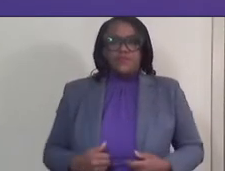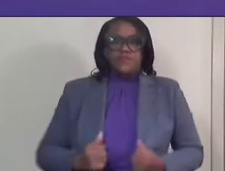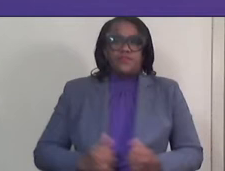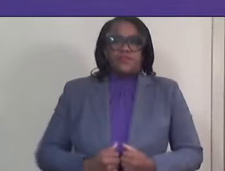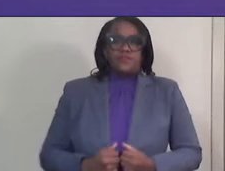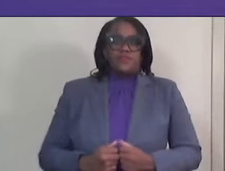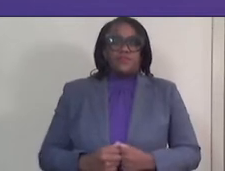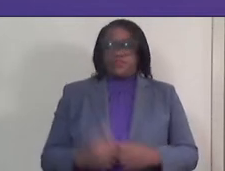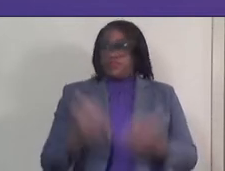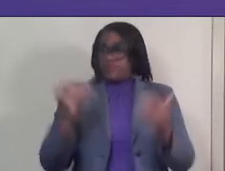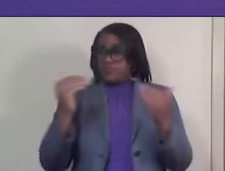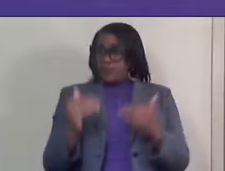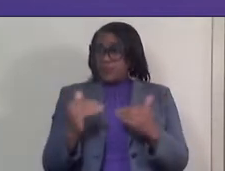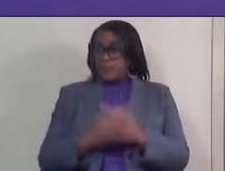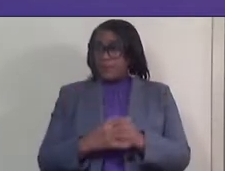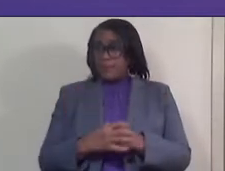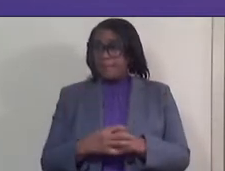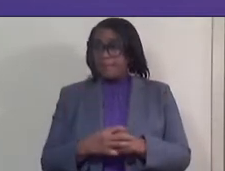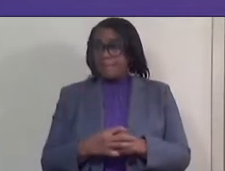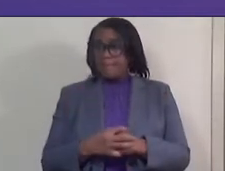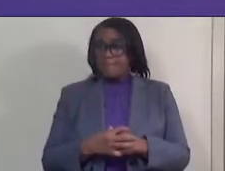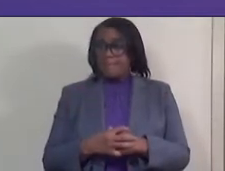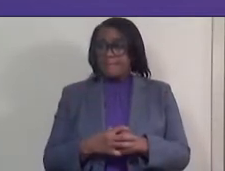You can go to the next slide.